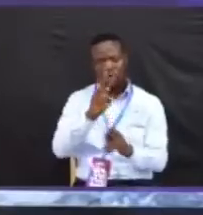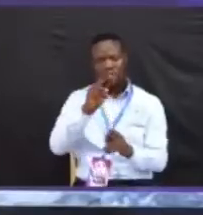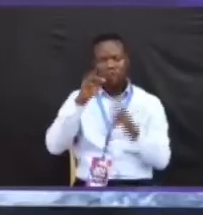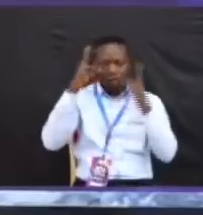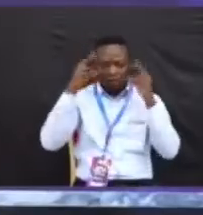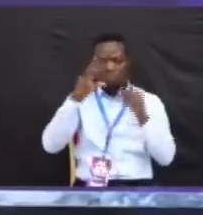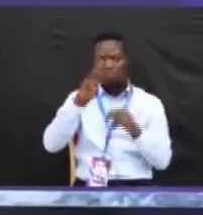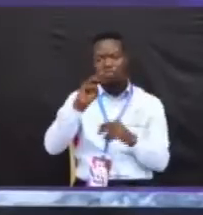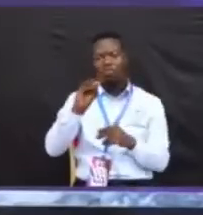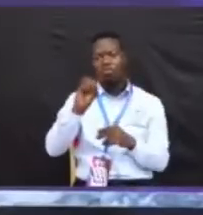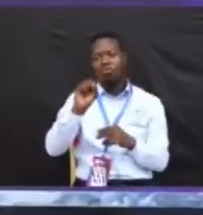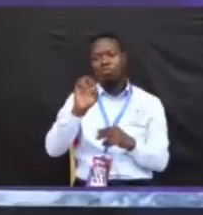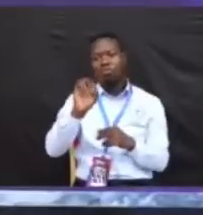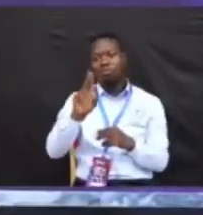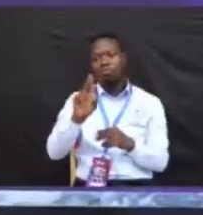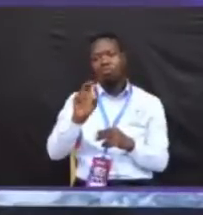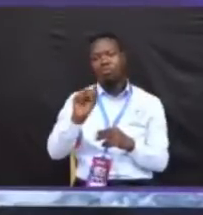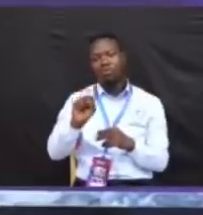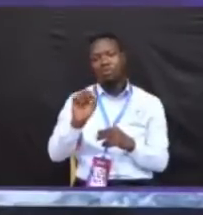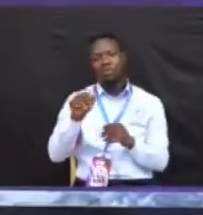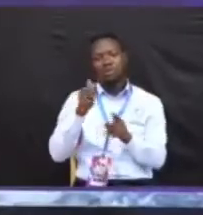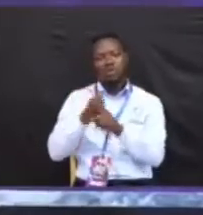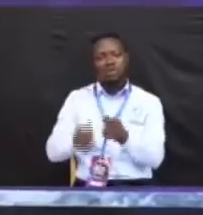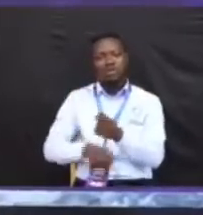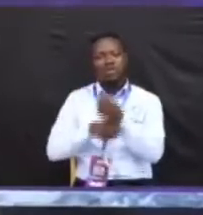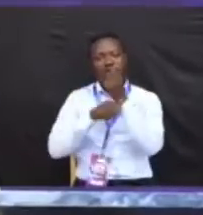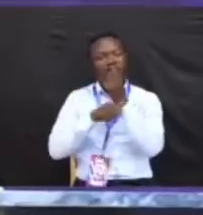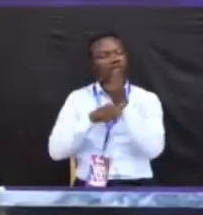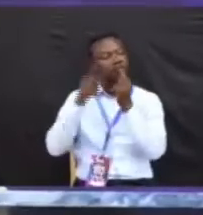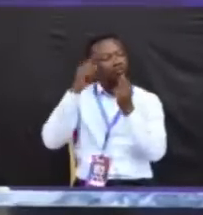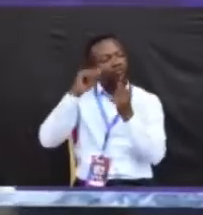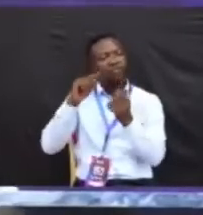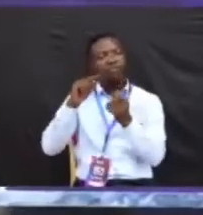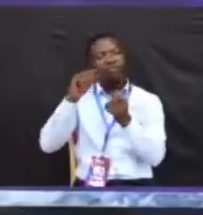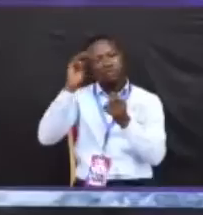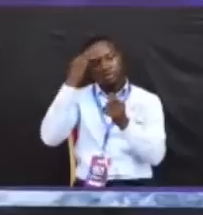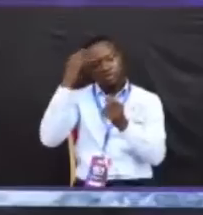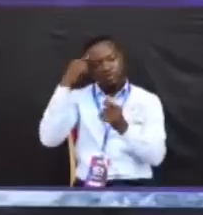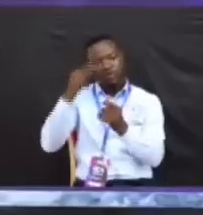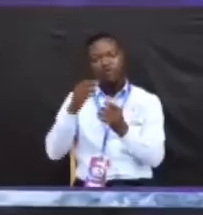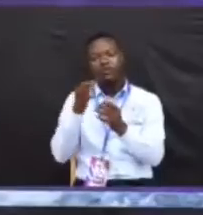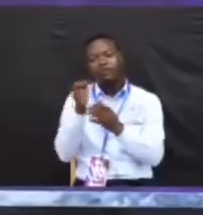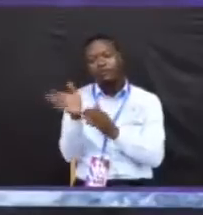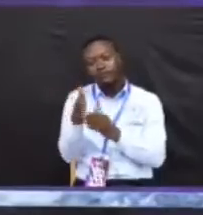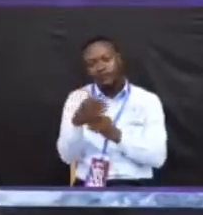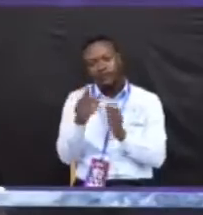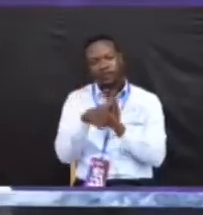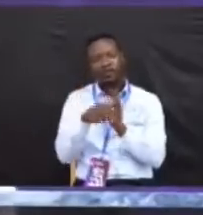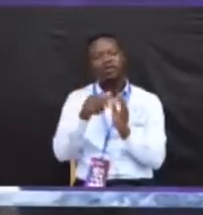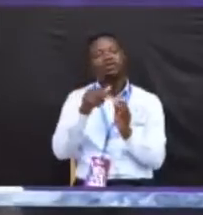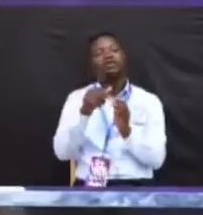for Trobo and Deputy Minister for Fisheries and Aquaculture. Honorable